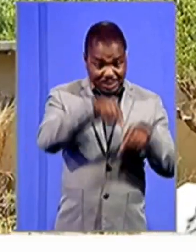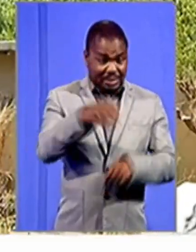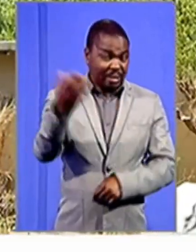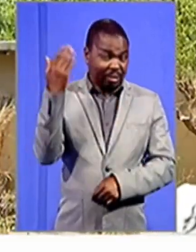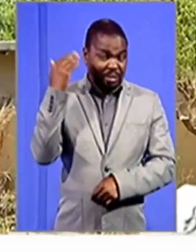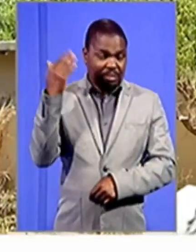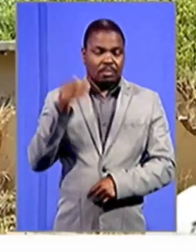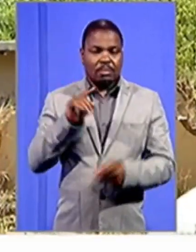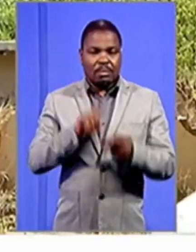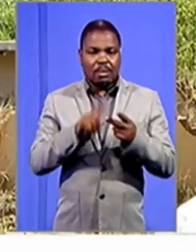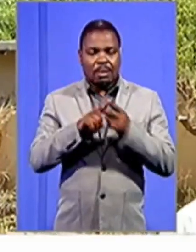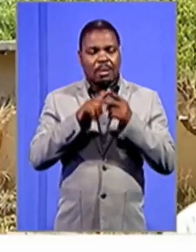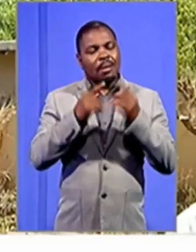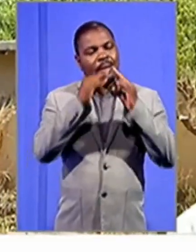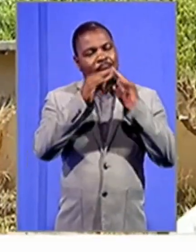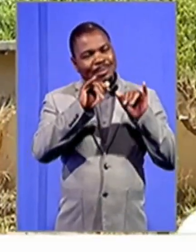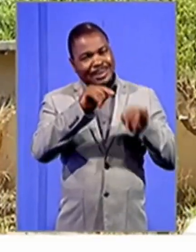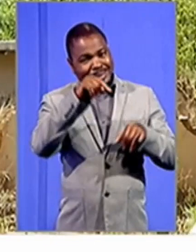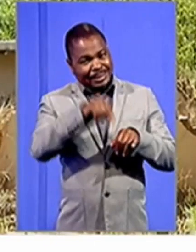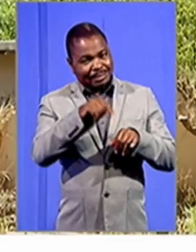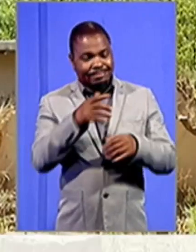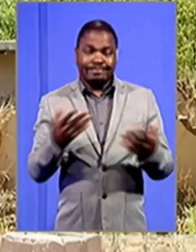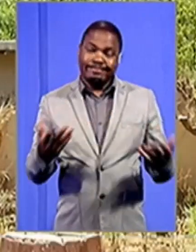and then back in Pilem. So,